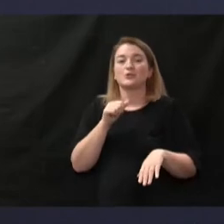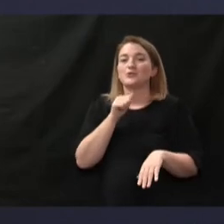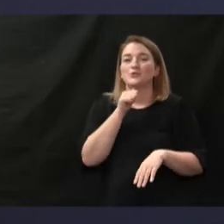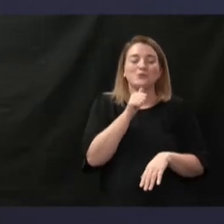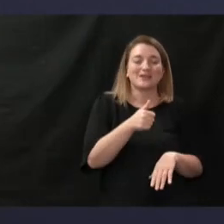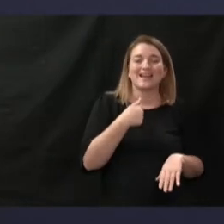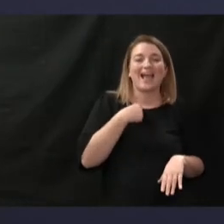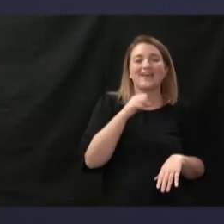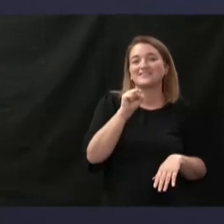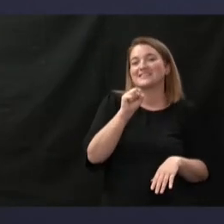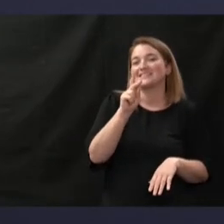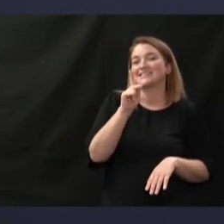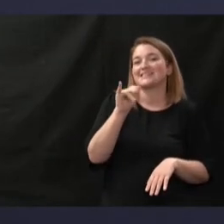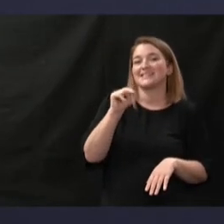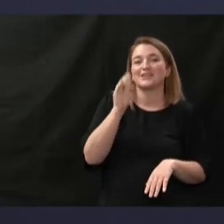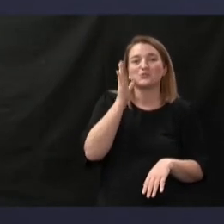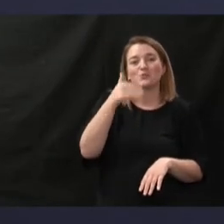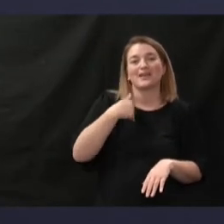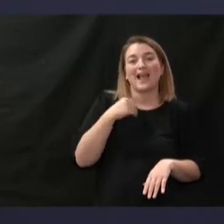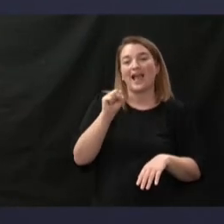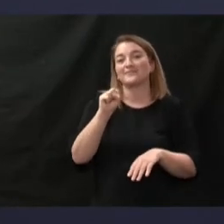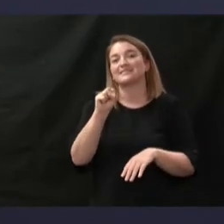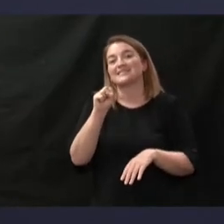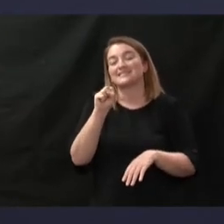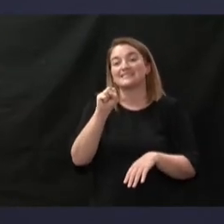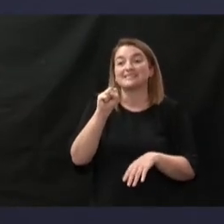What'd you say? You wouldn't have skin, you'd have sin.